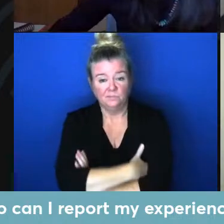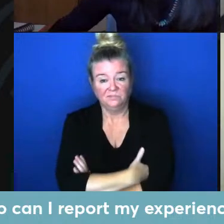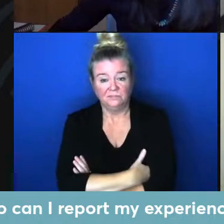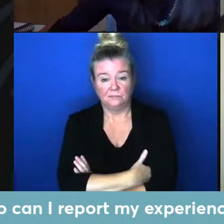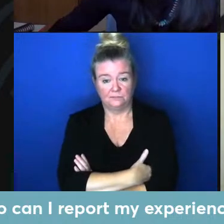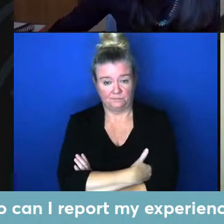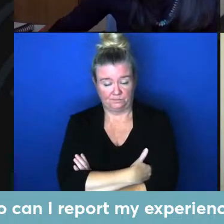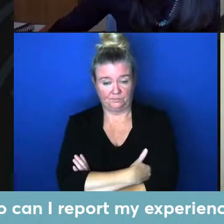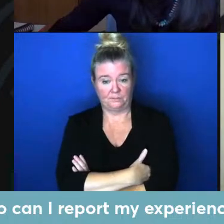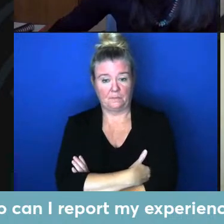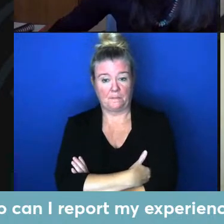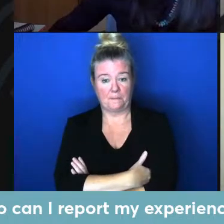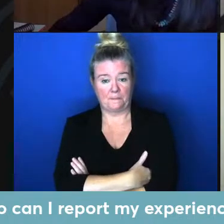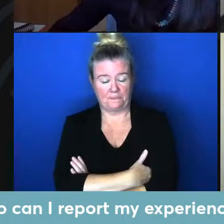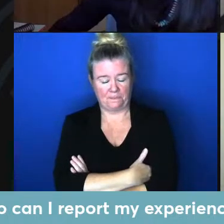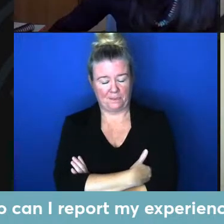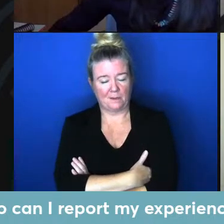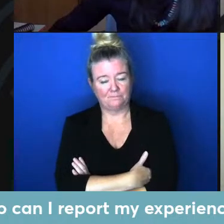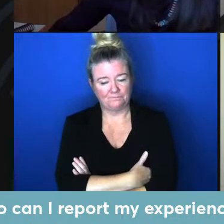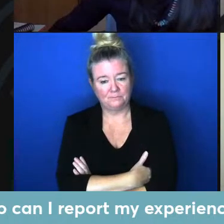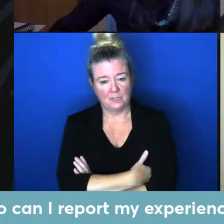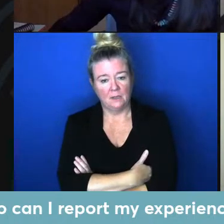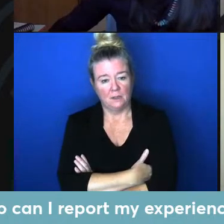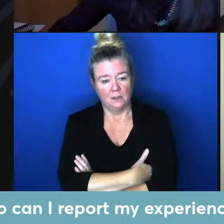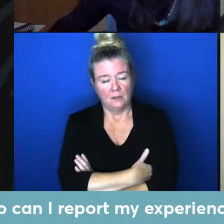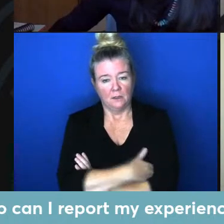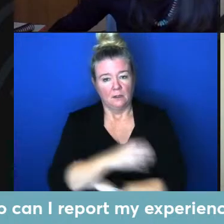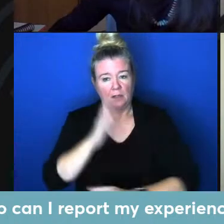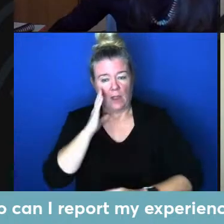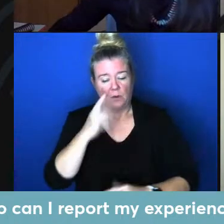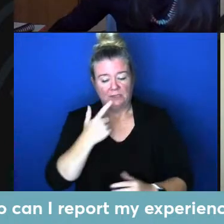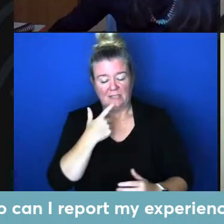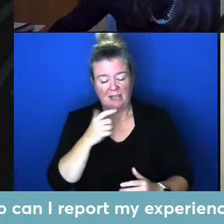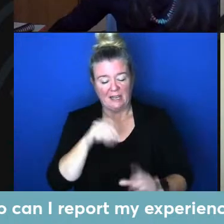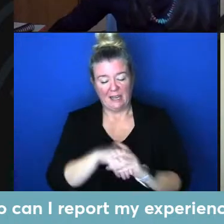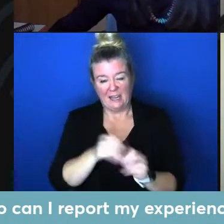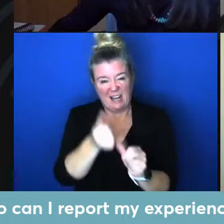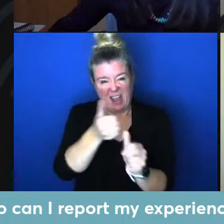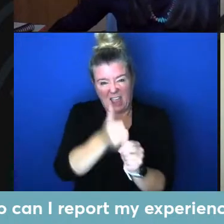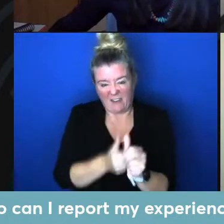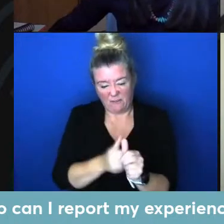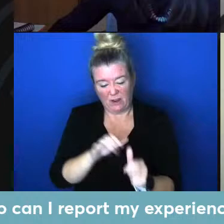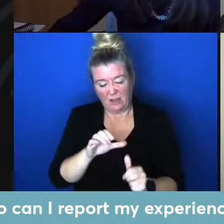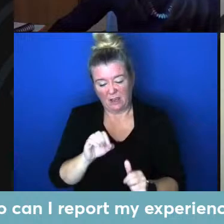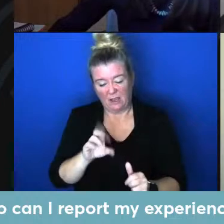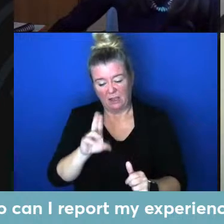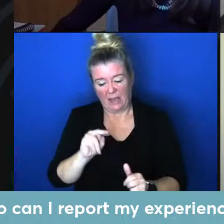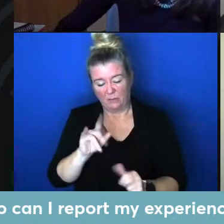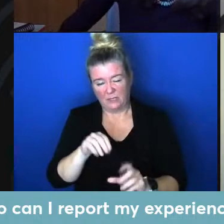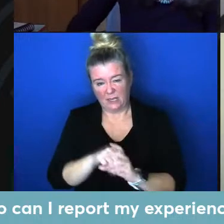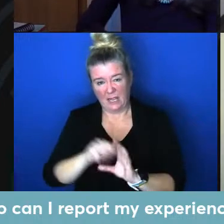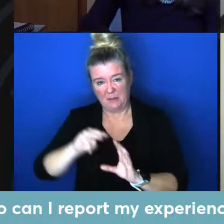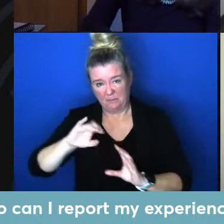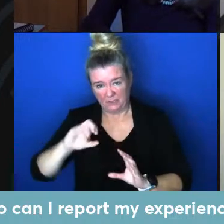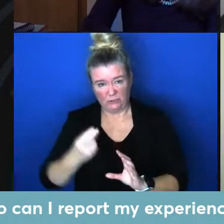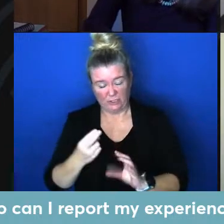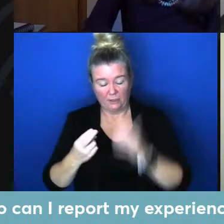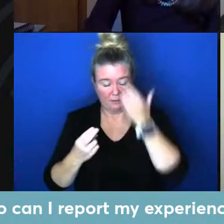Unless Jim, you want to say something, I would say in almost every county in Michigan, there